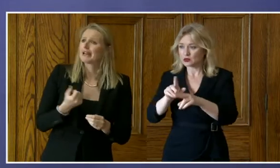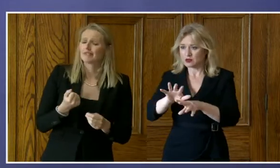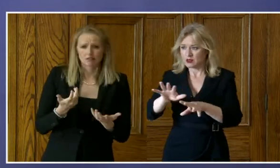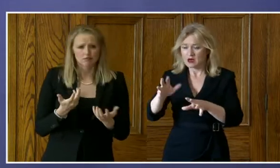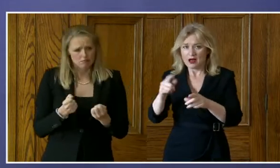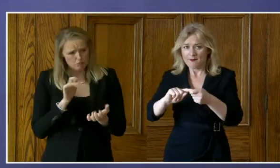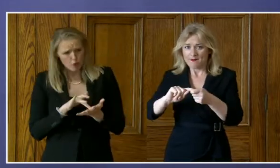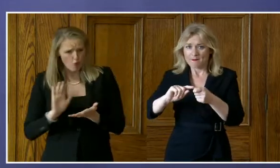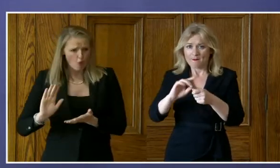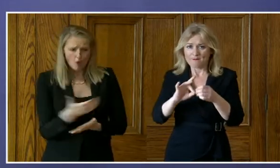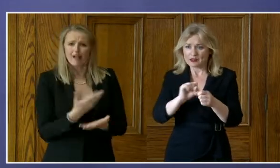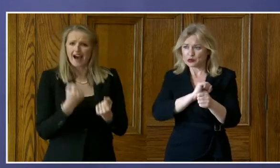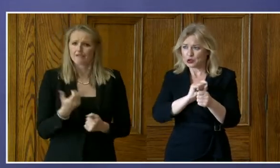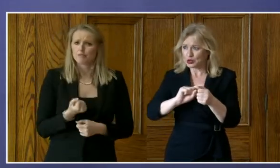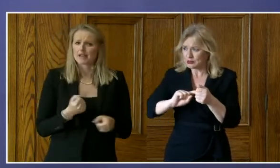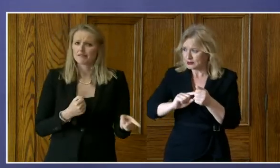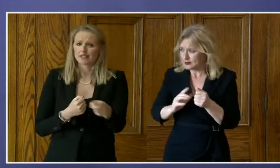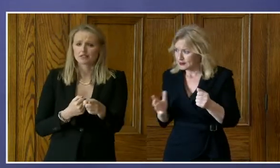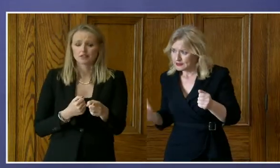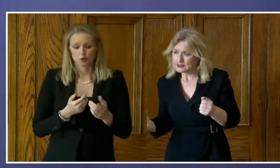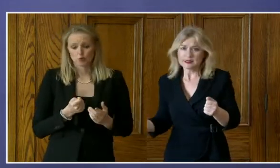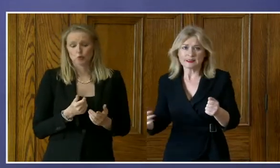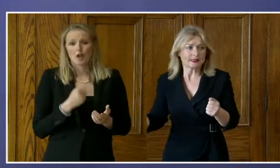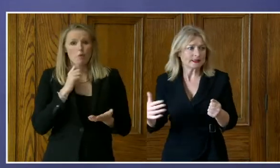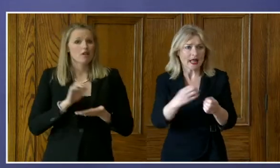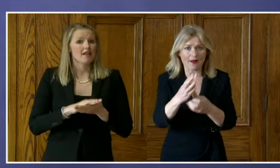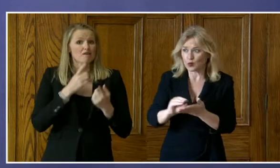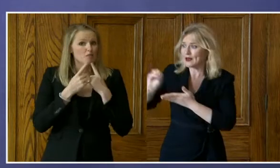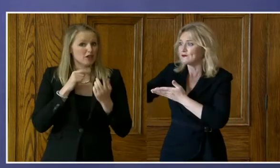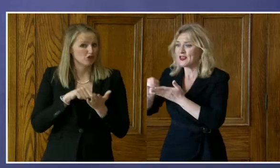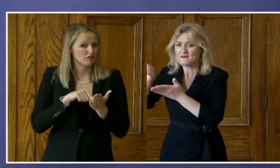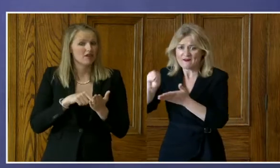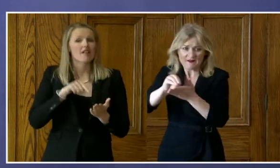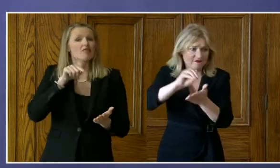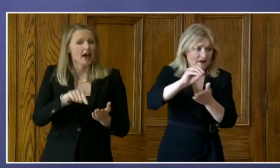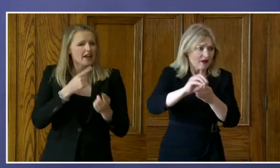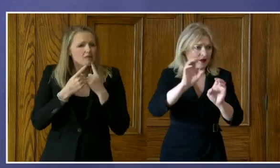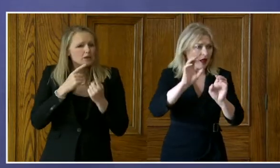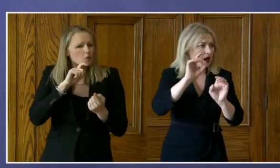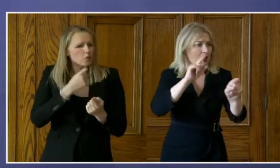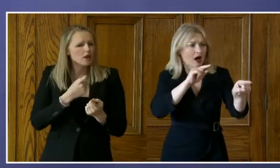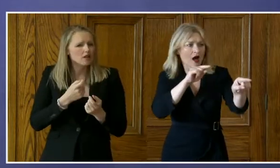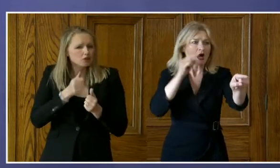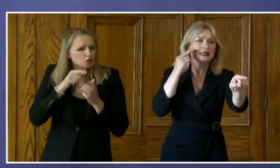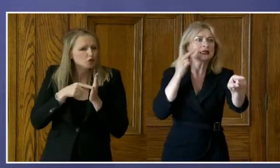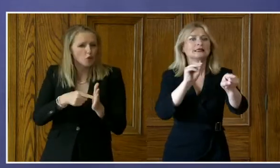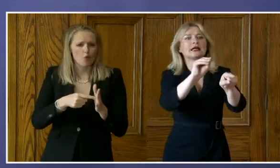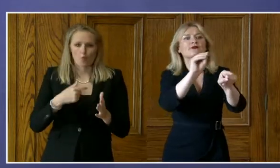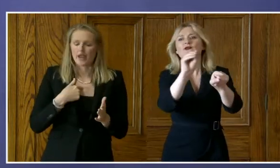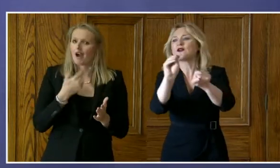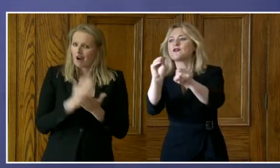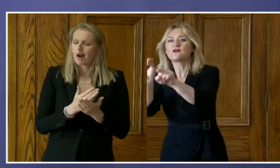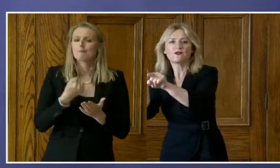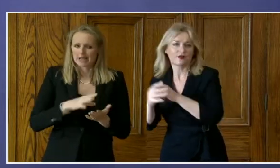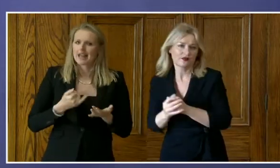to. The information I will release in the coming days will show how successfully we have managed to do that. And like